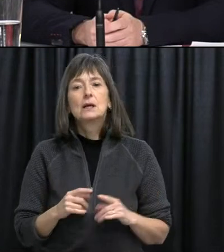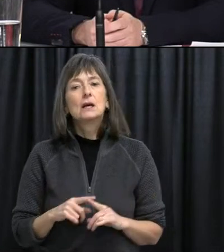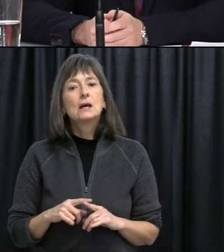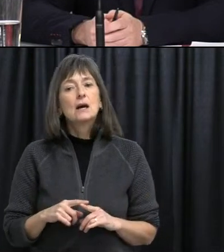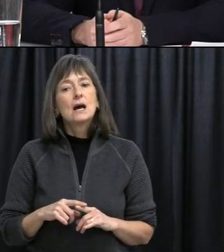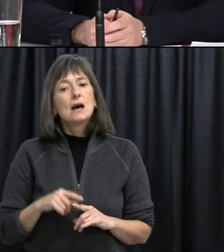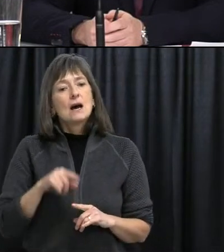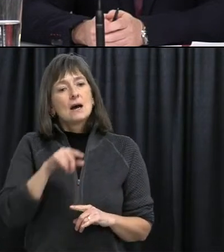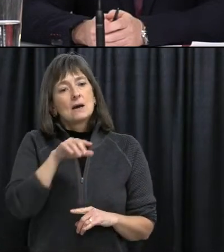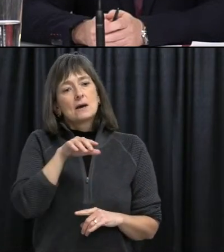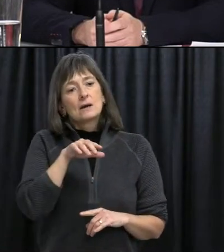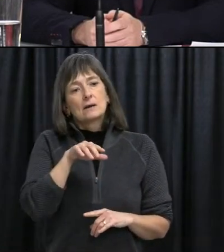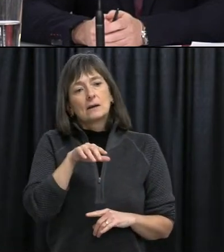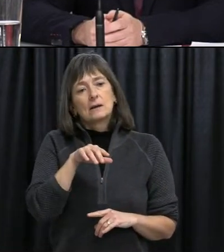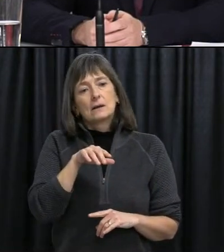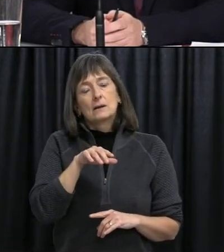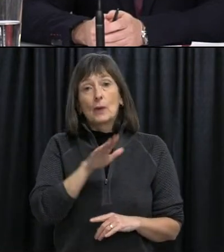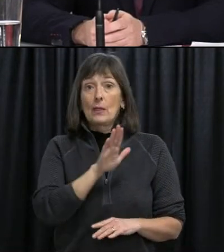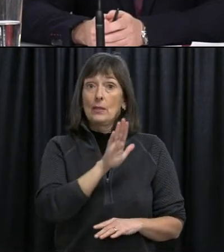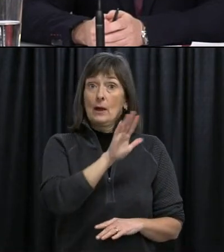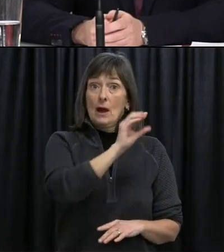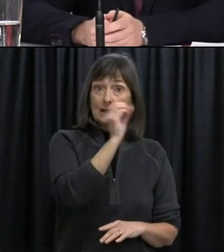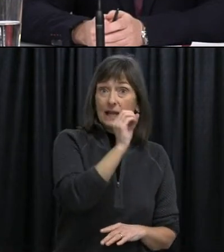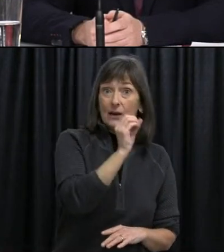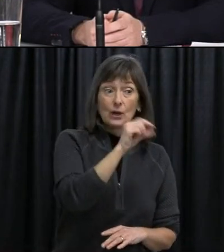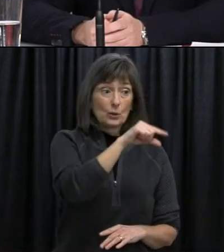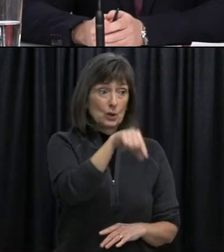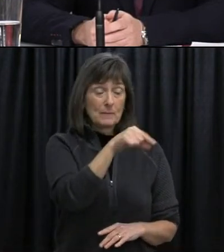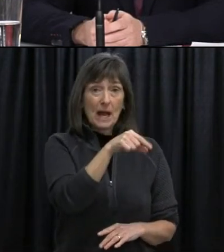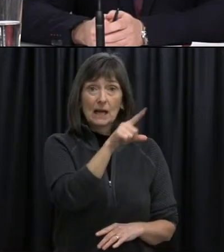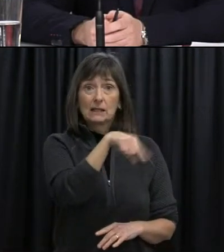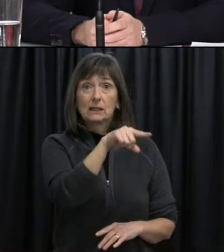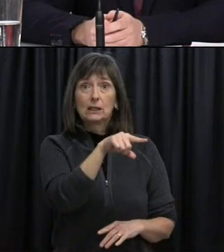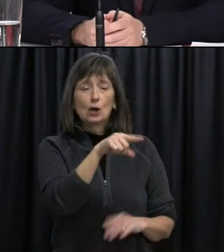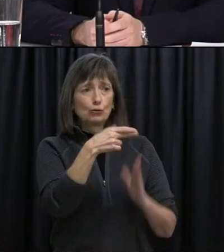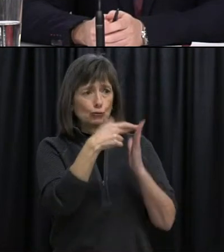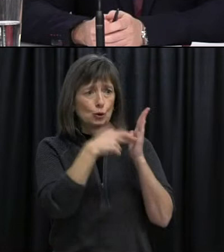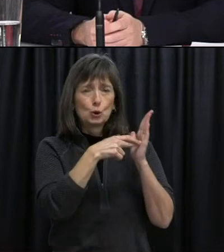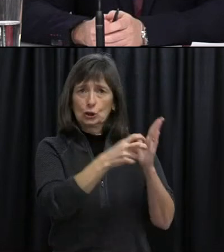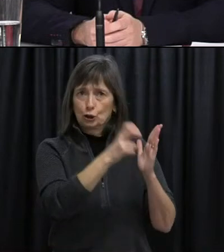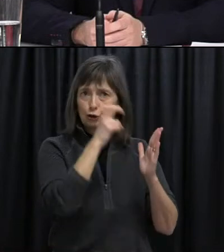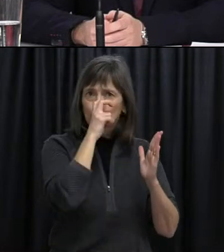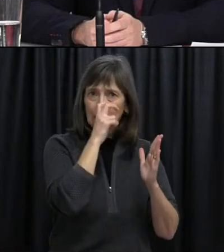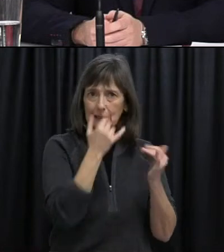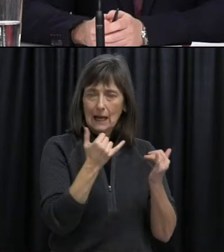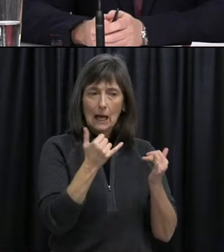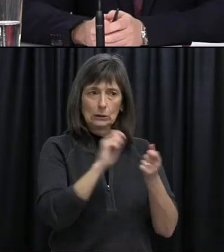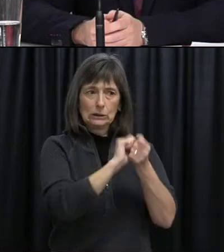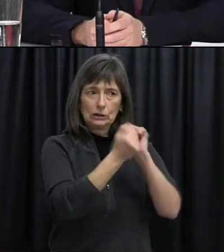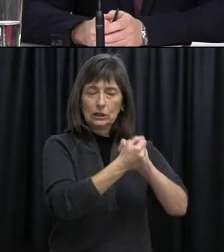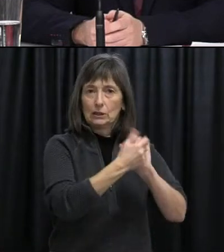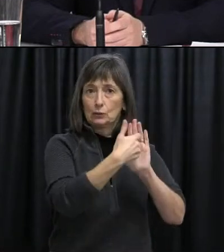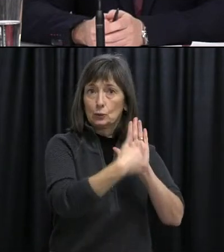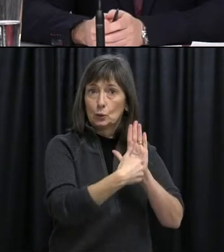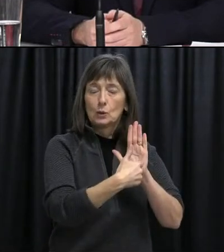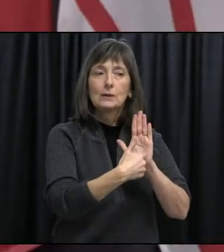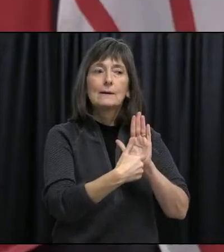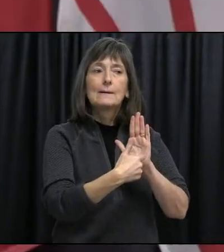way been affected by the restrictions placed on those large 2 provinces that we do receive goods